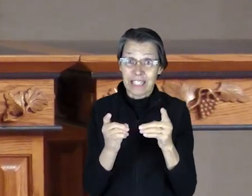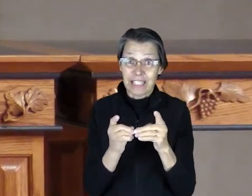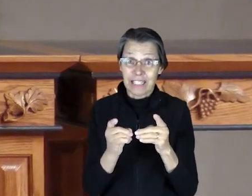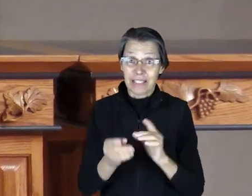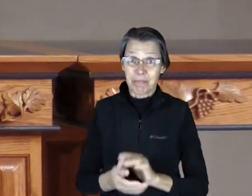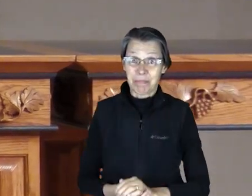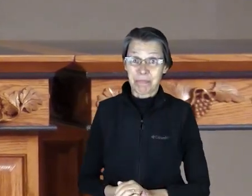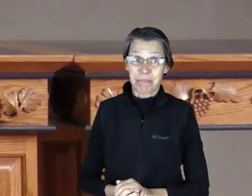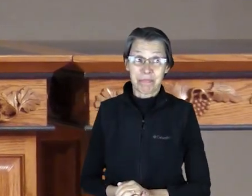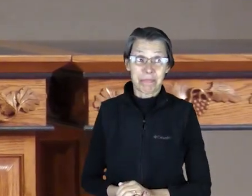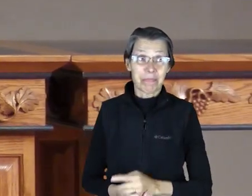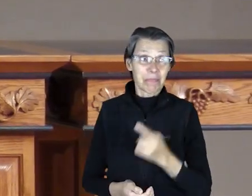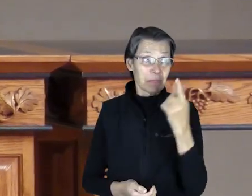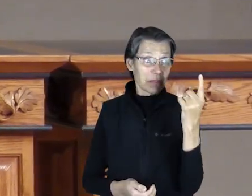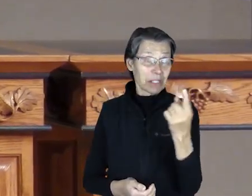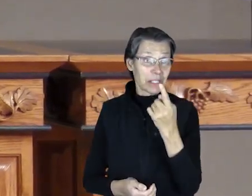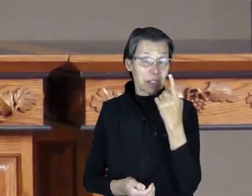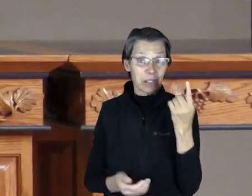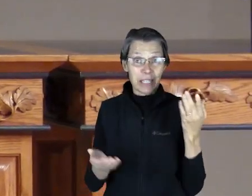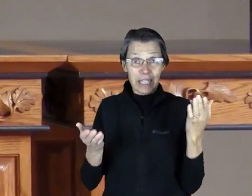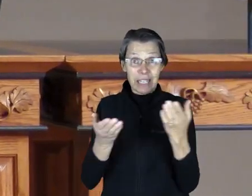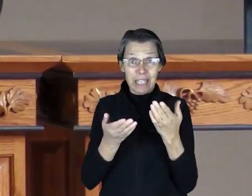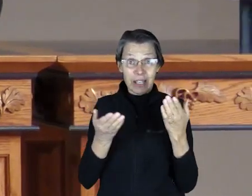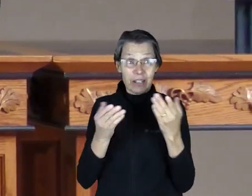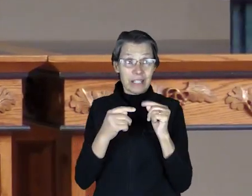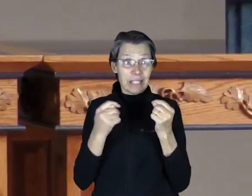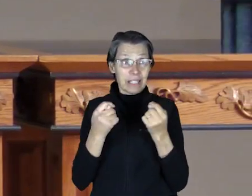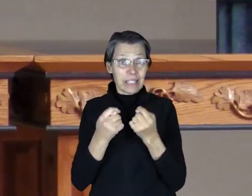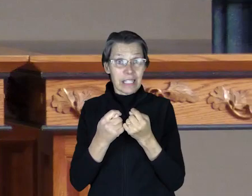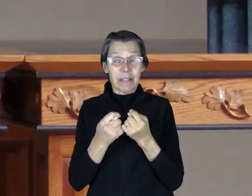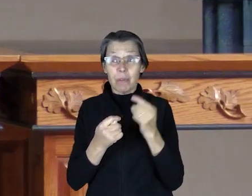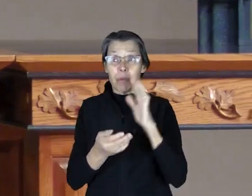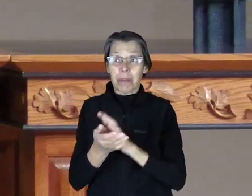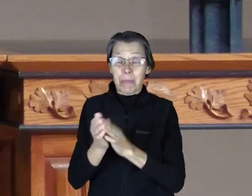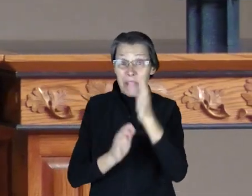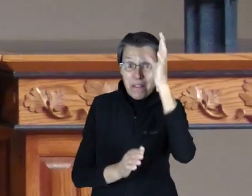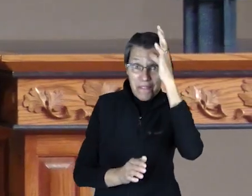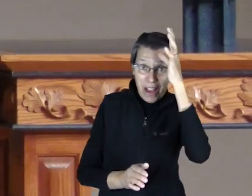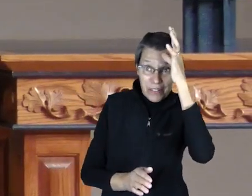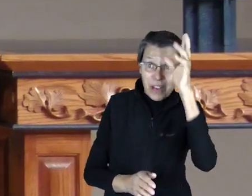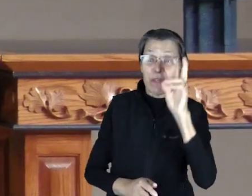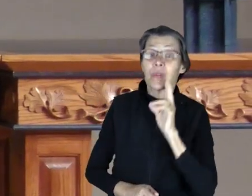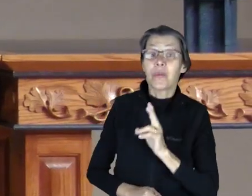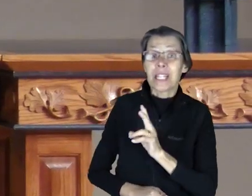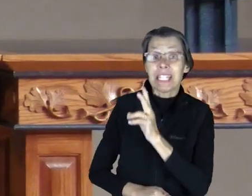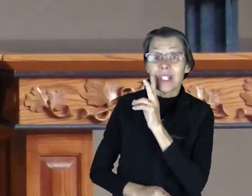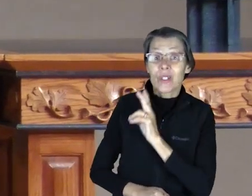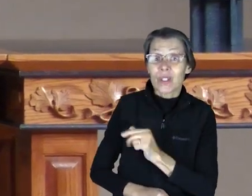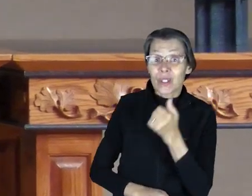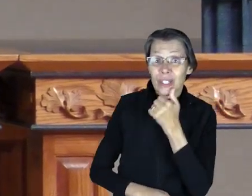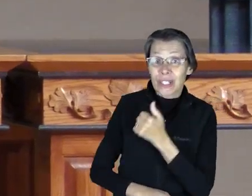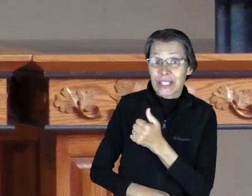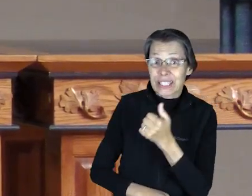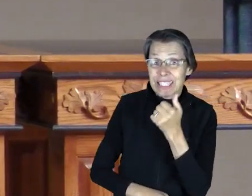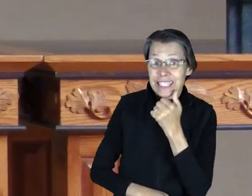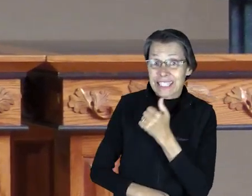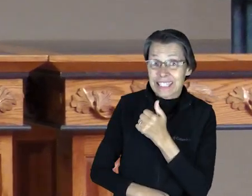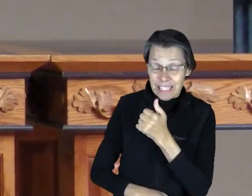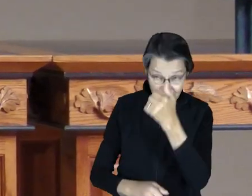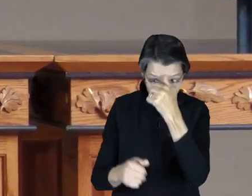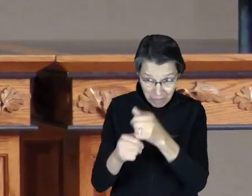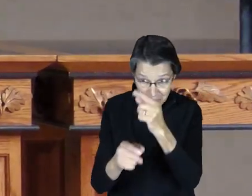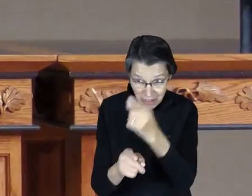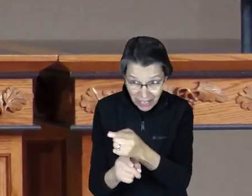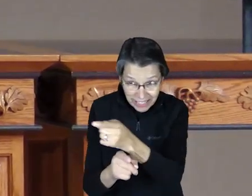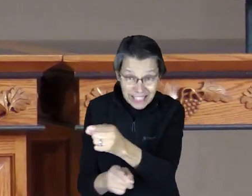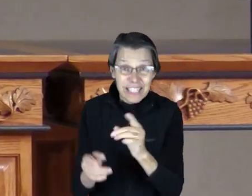There's someone in our team here who's about to be the father of twin girls. And I think if I remember correctly, I heard him say